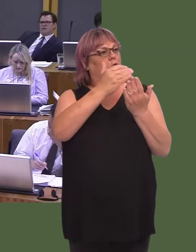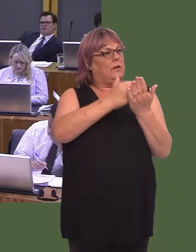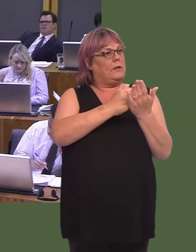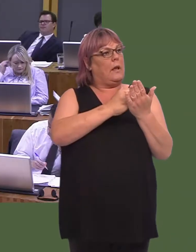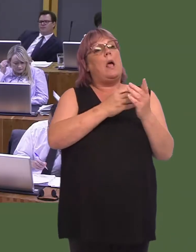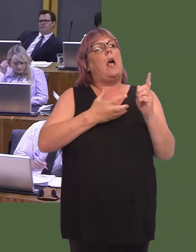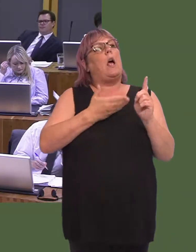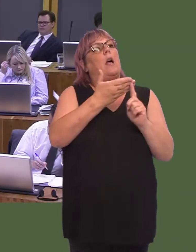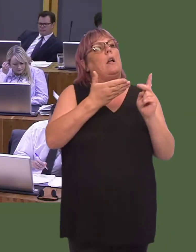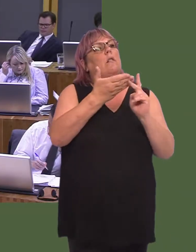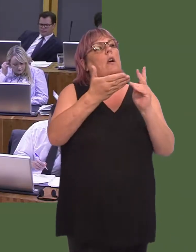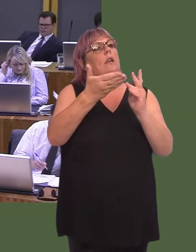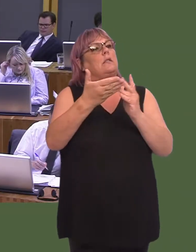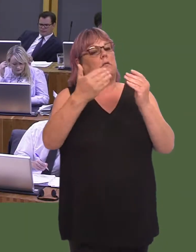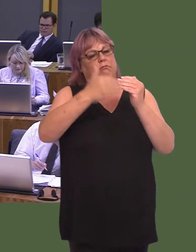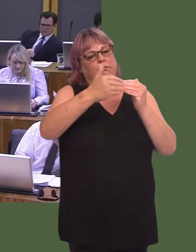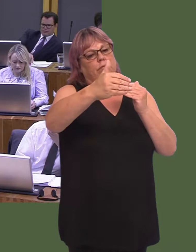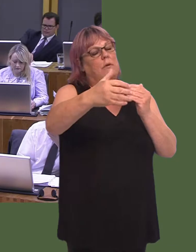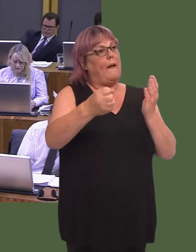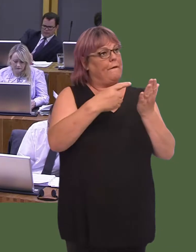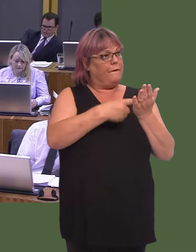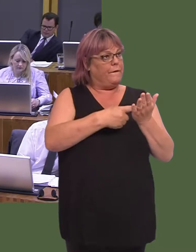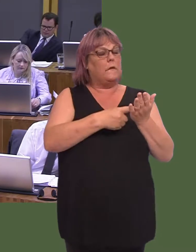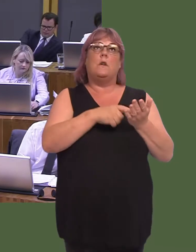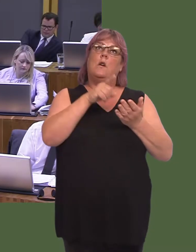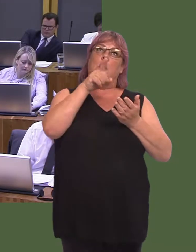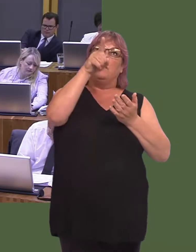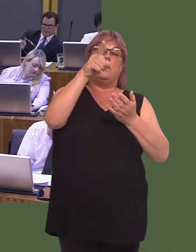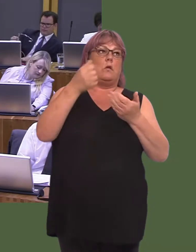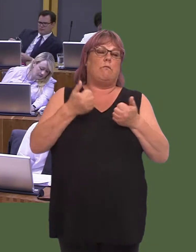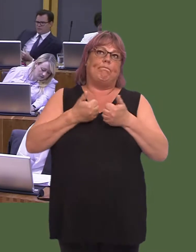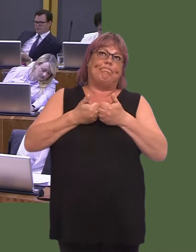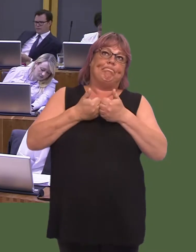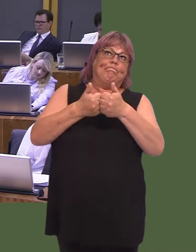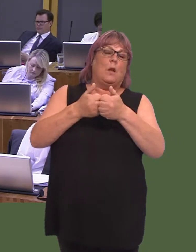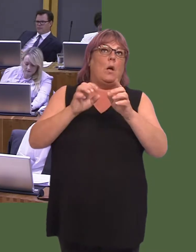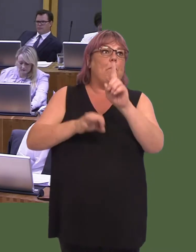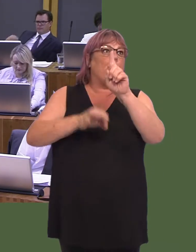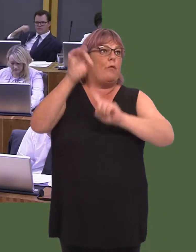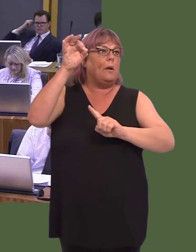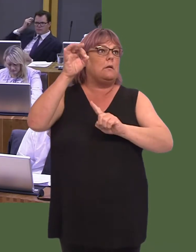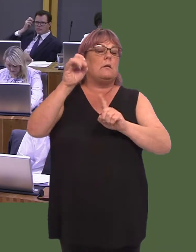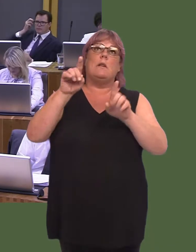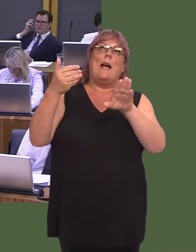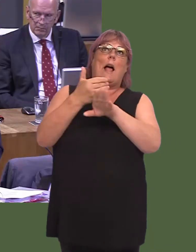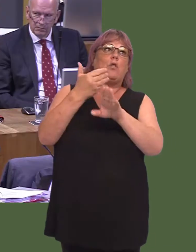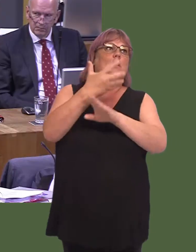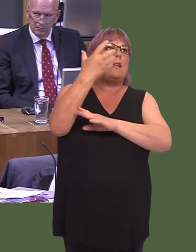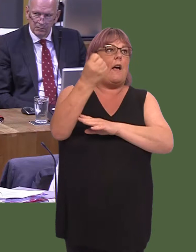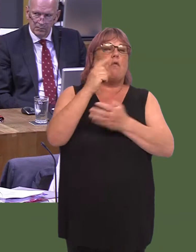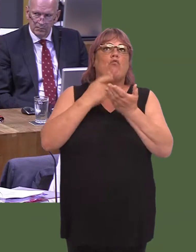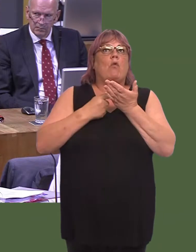out clear expectations and milestones for Betsy Cadwaladr Health Board to meet in order to drive improvements and